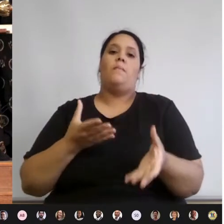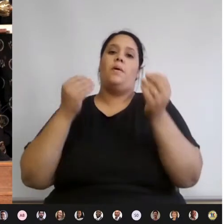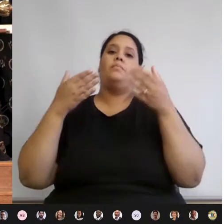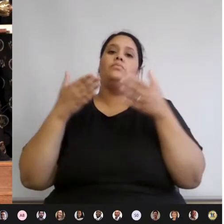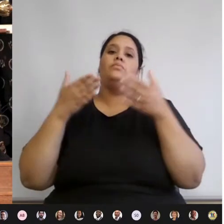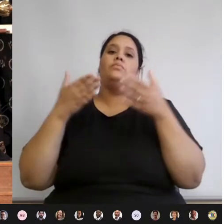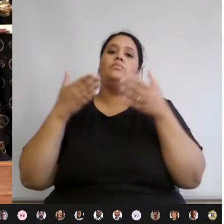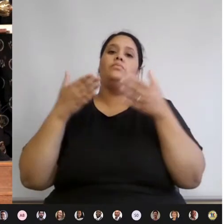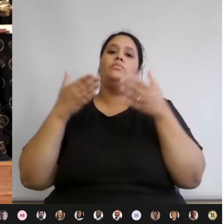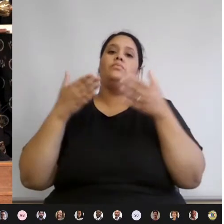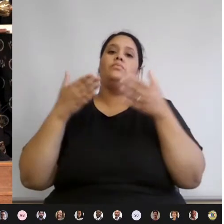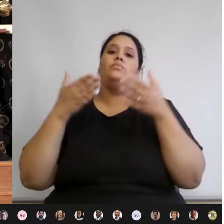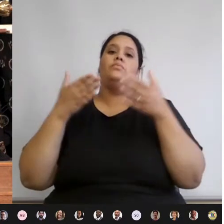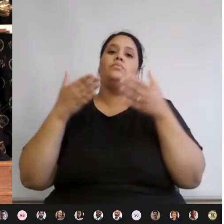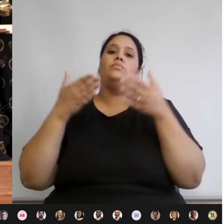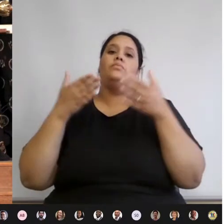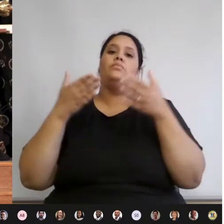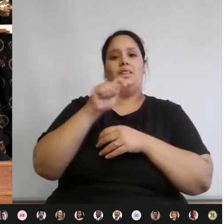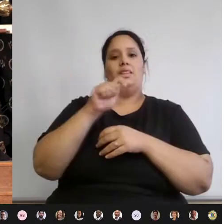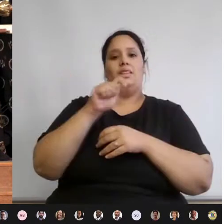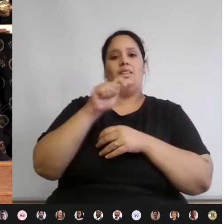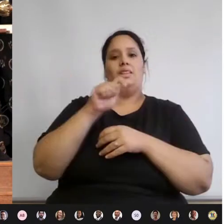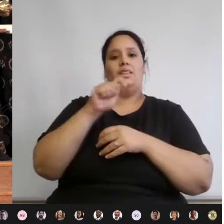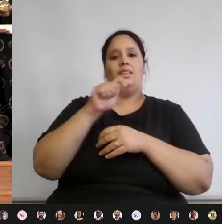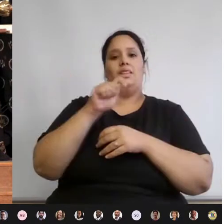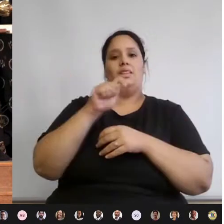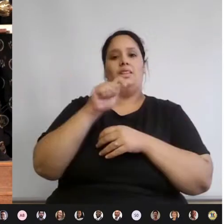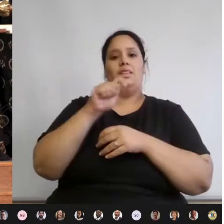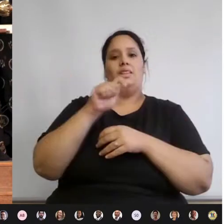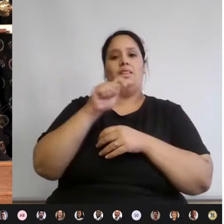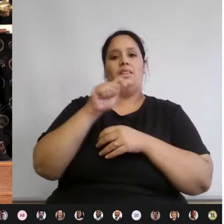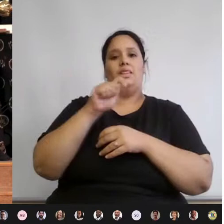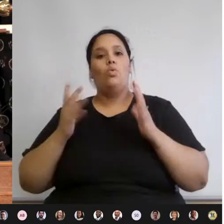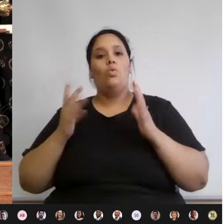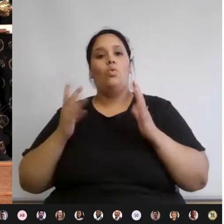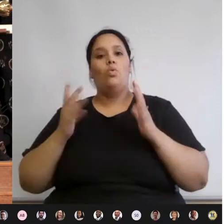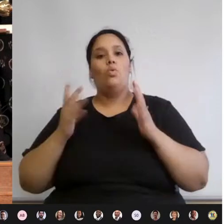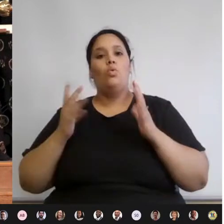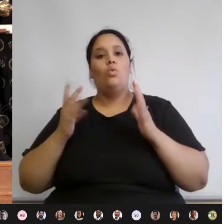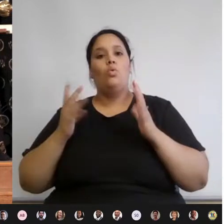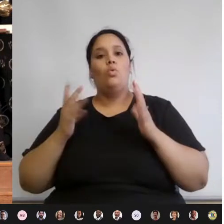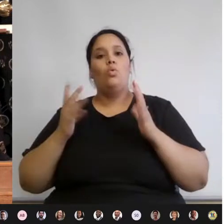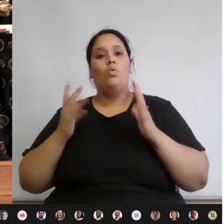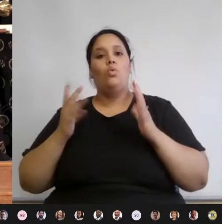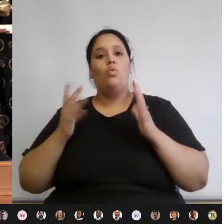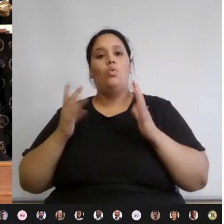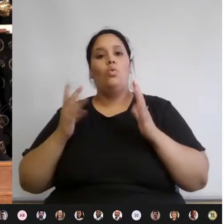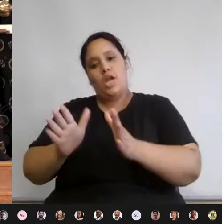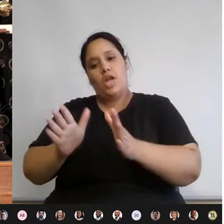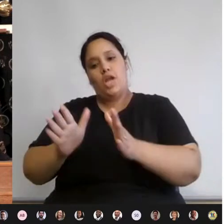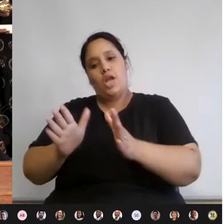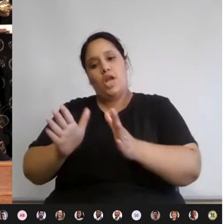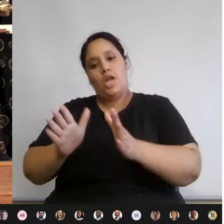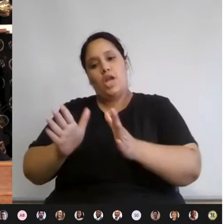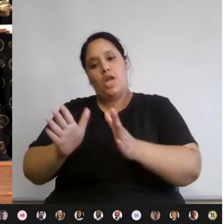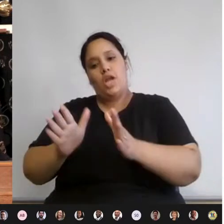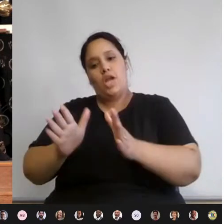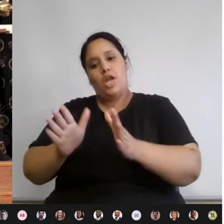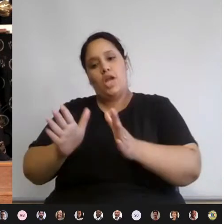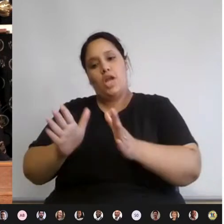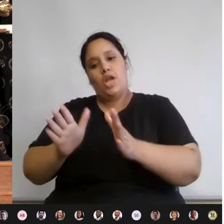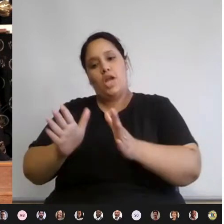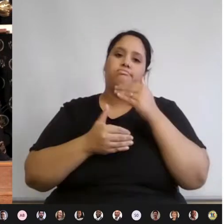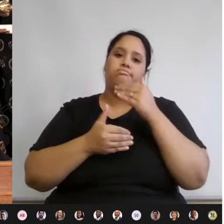And thank you, General. I wish you all the very best in your next journey. I believe it's also going to still be, and I hope,